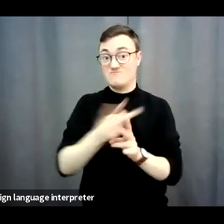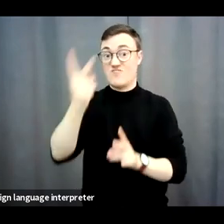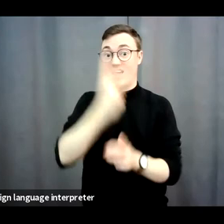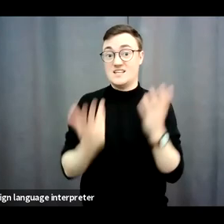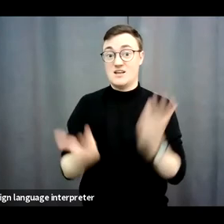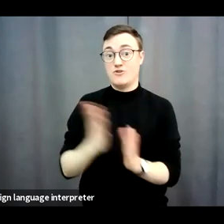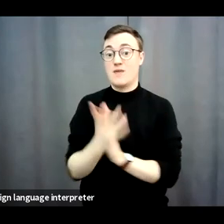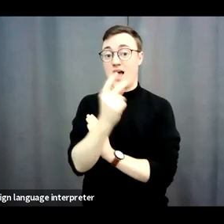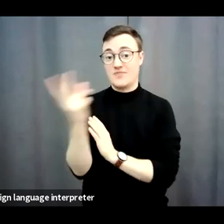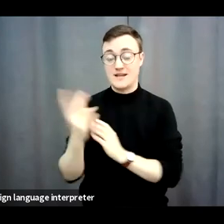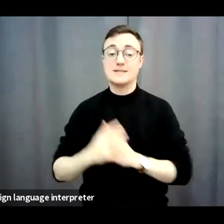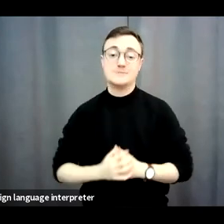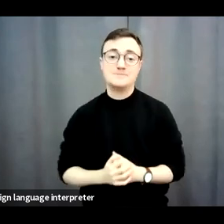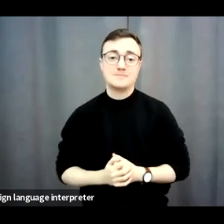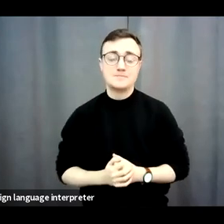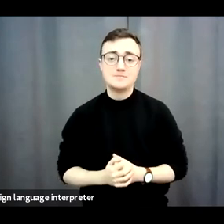So,